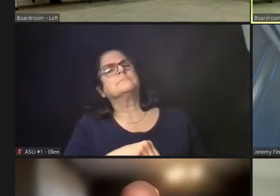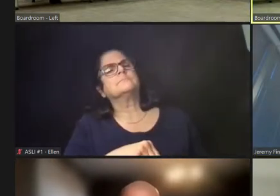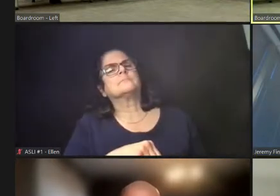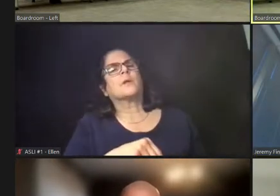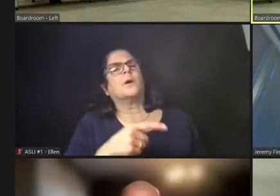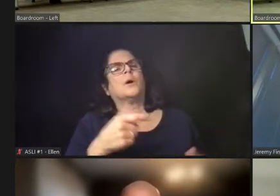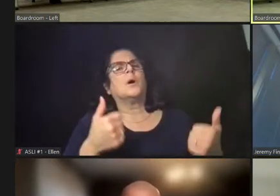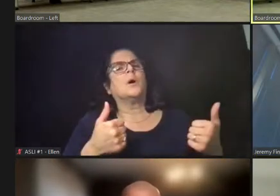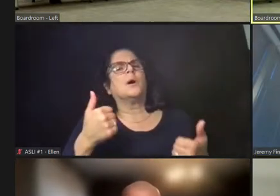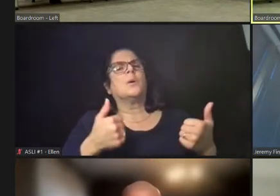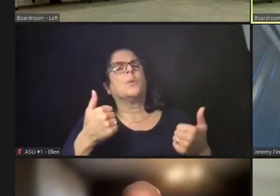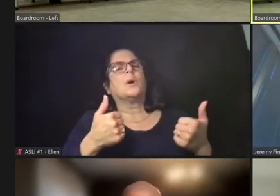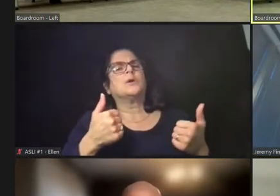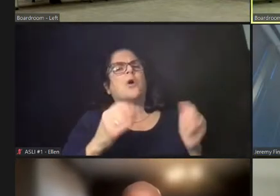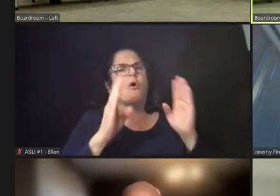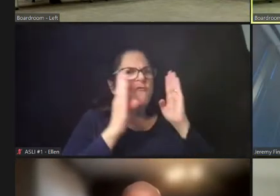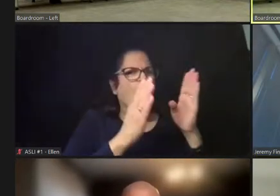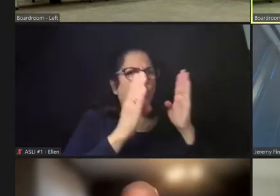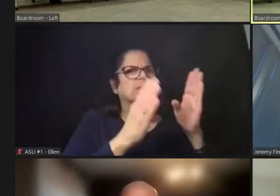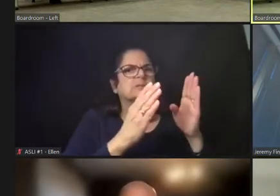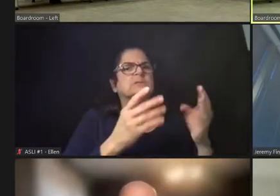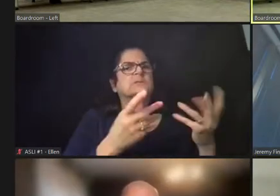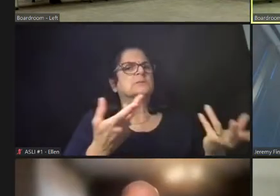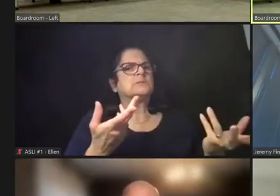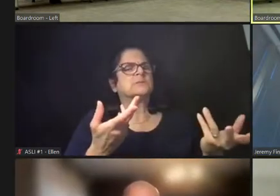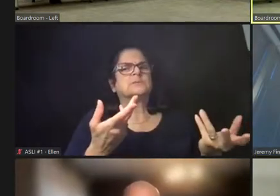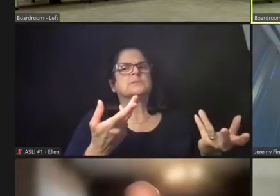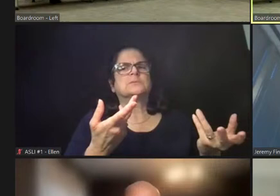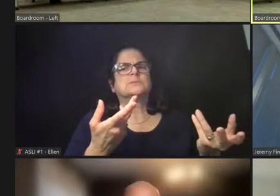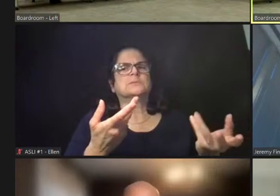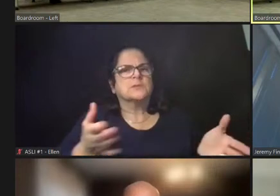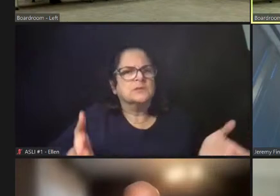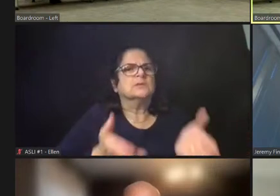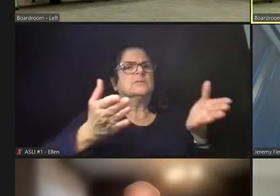What are you going to be focused, okay, to make the...